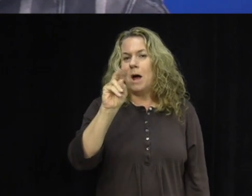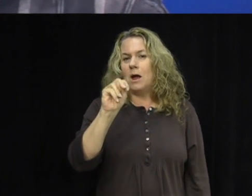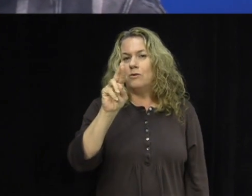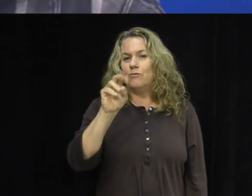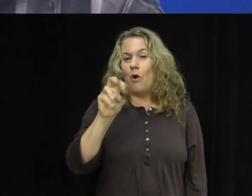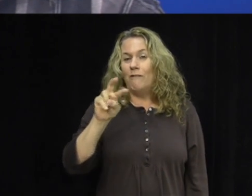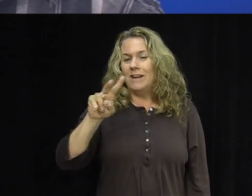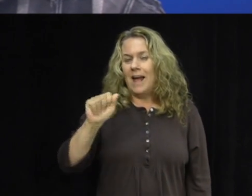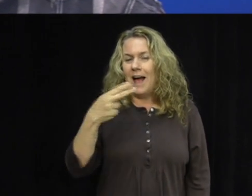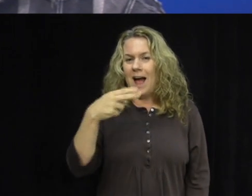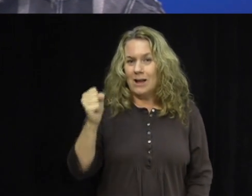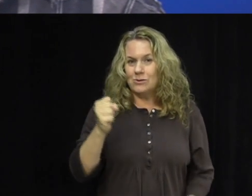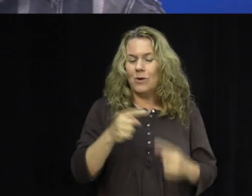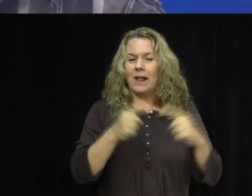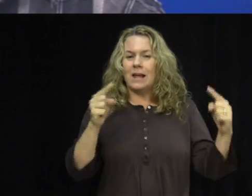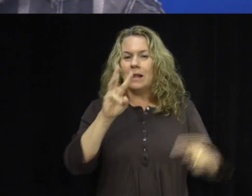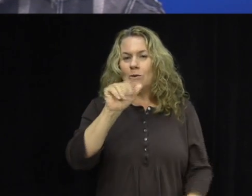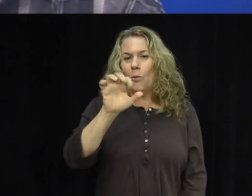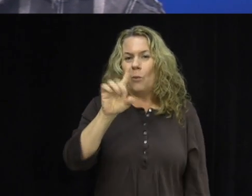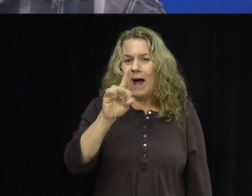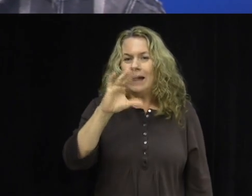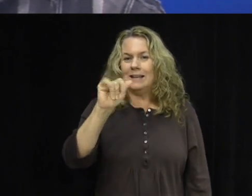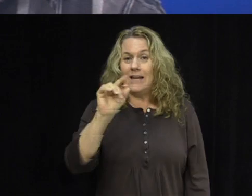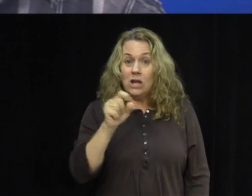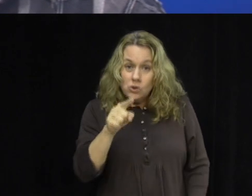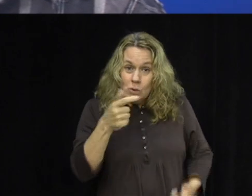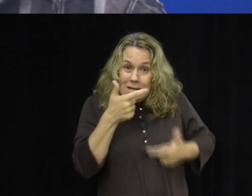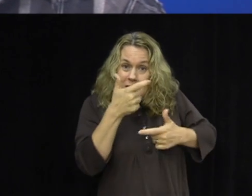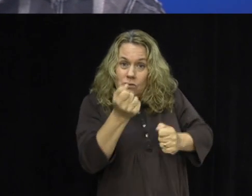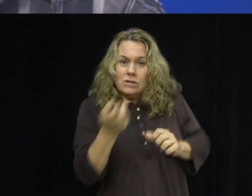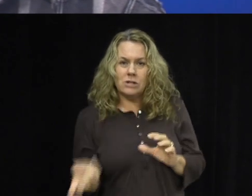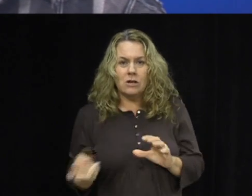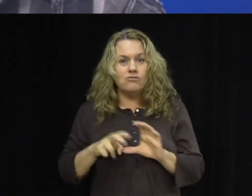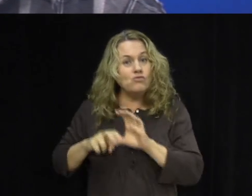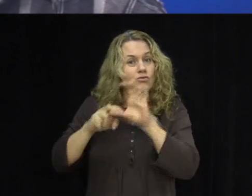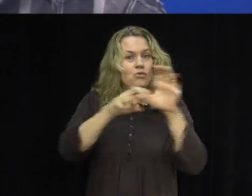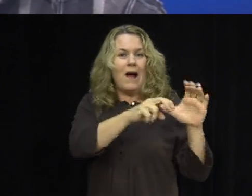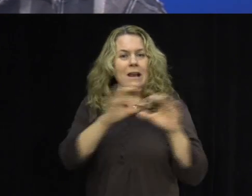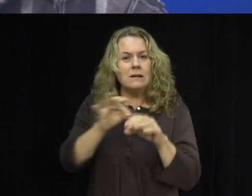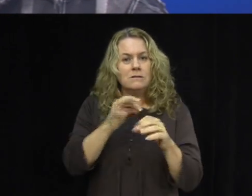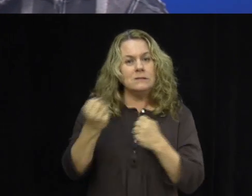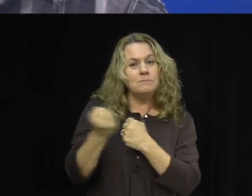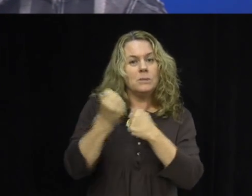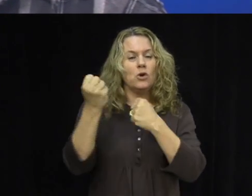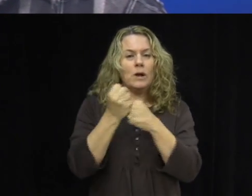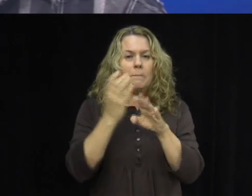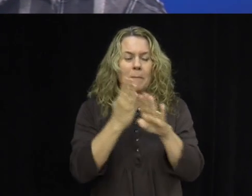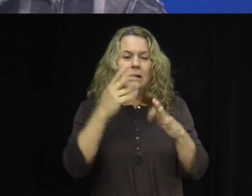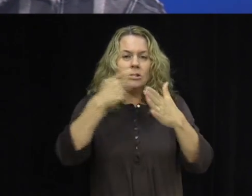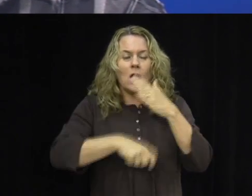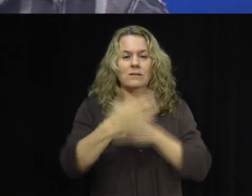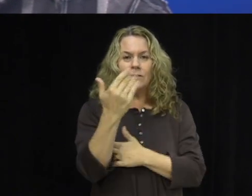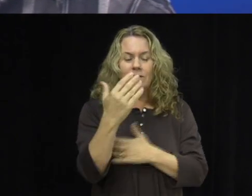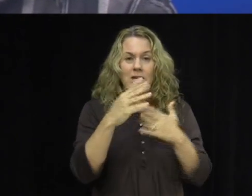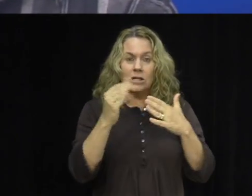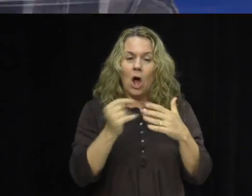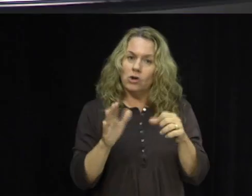Wildcats. Also, if you're interested in riding the Spirit Bus, then it costs $15 and it covers your ticket for the game.